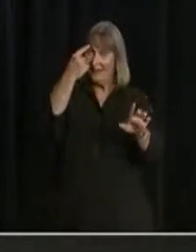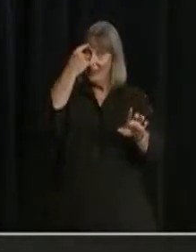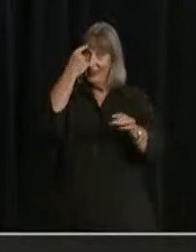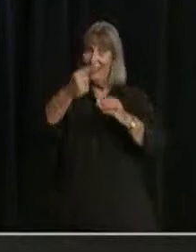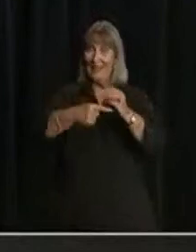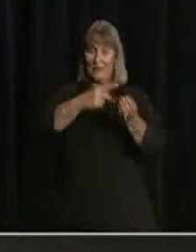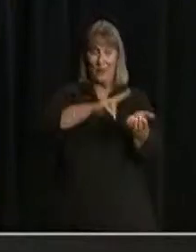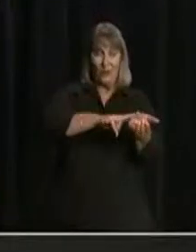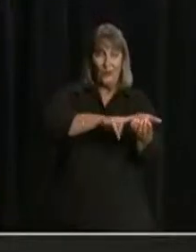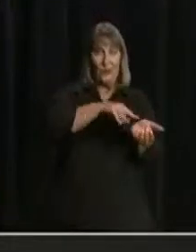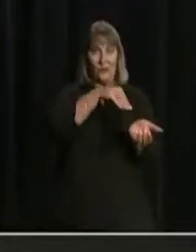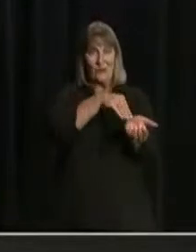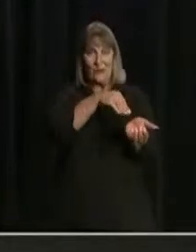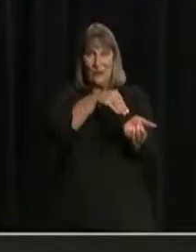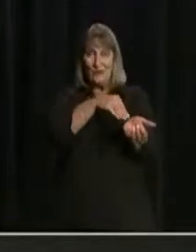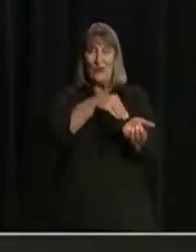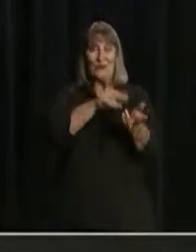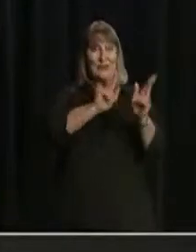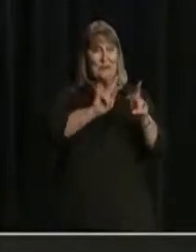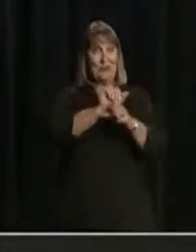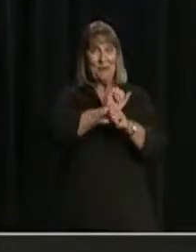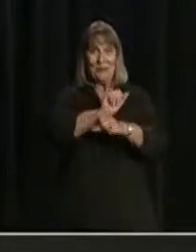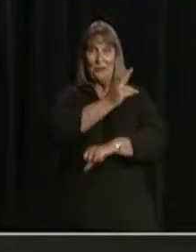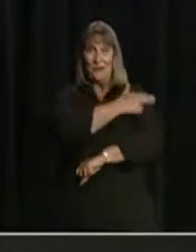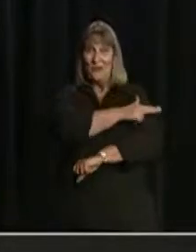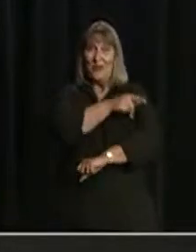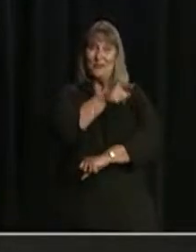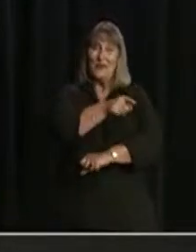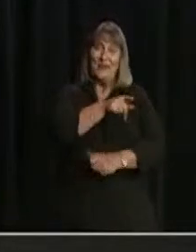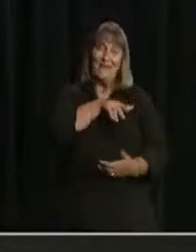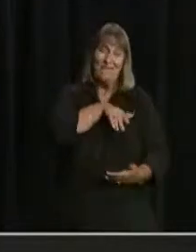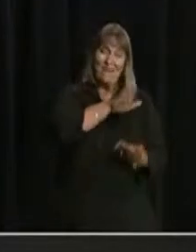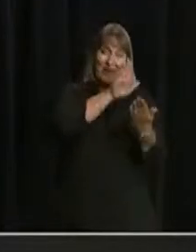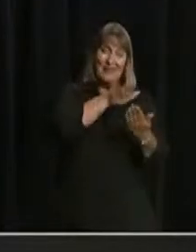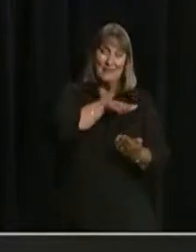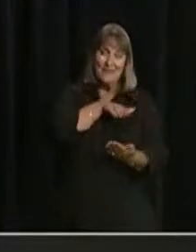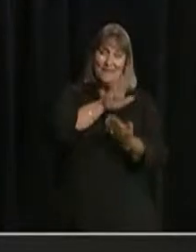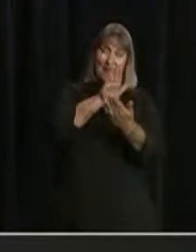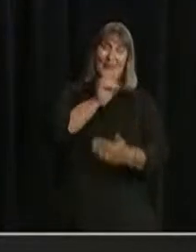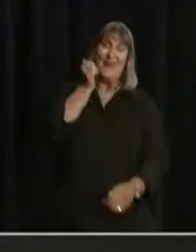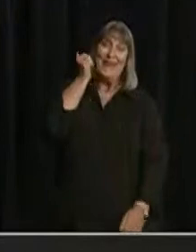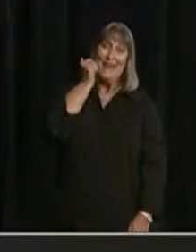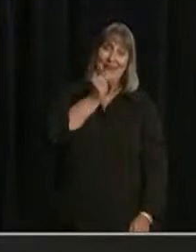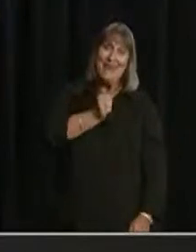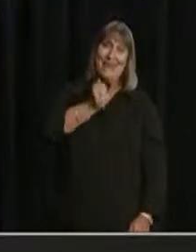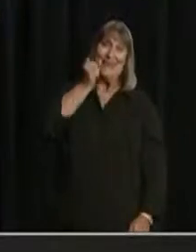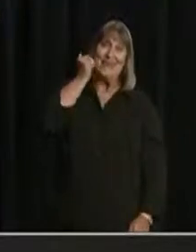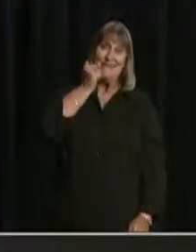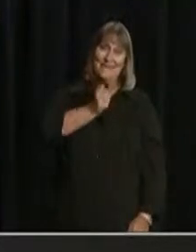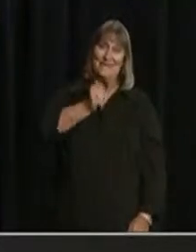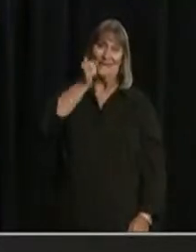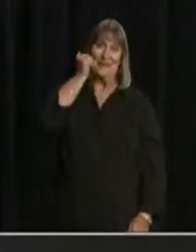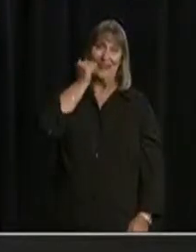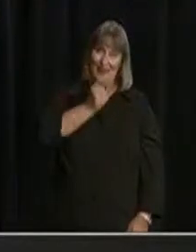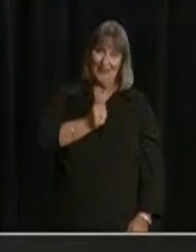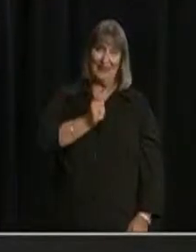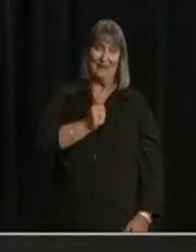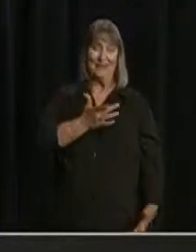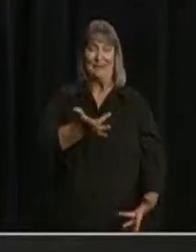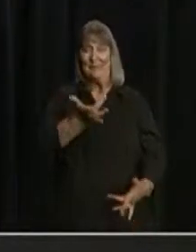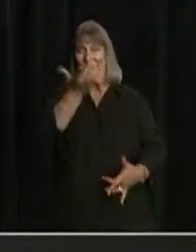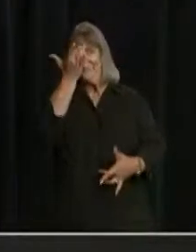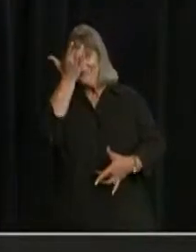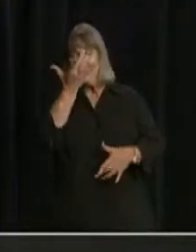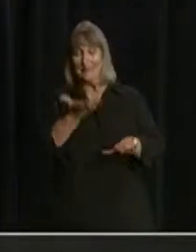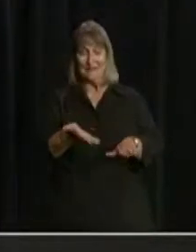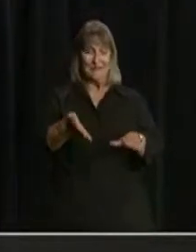doctors and frontline workers who have been having to deal with this and deal with the ramifications of illness and sickness and death in